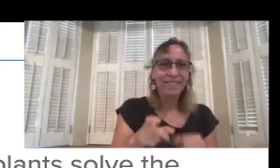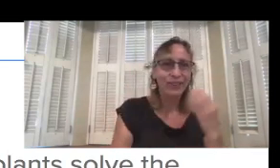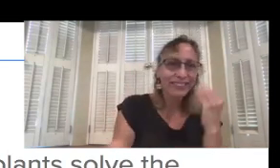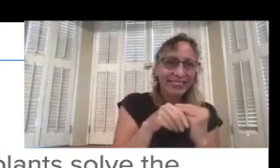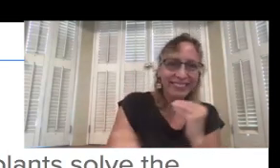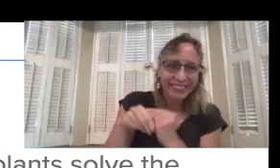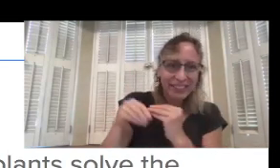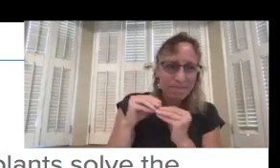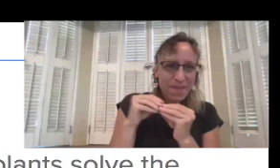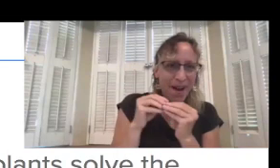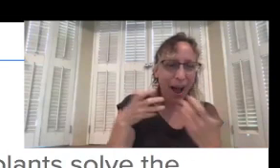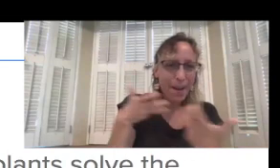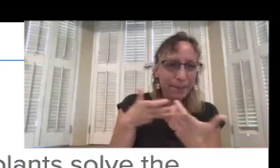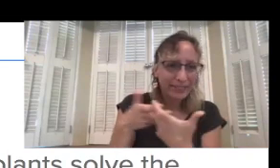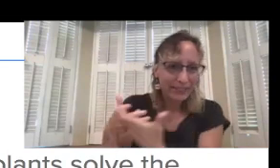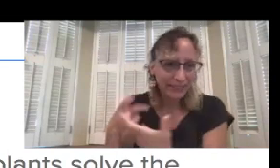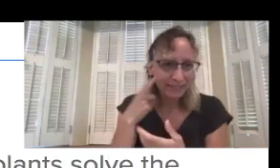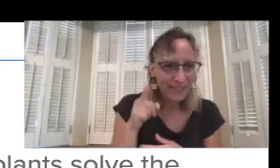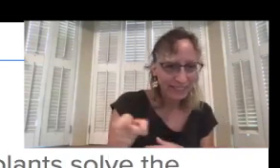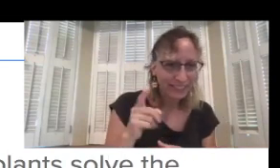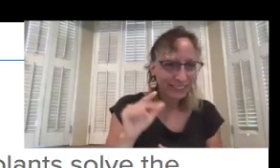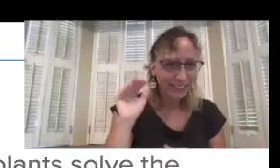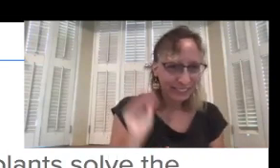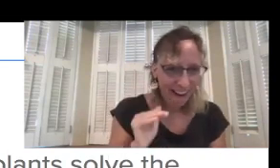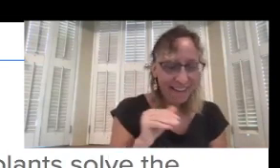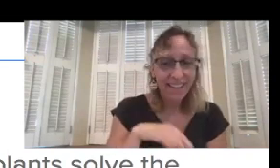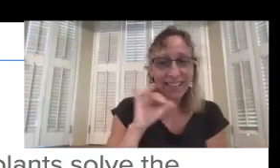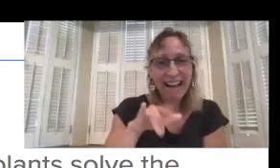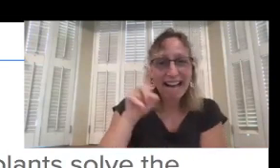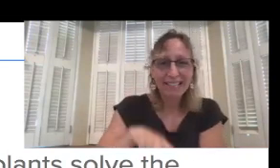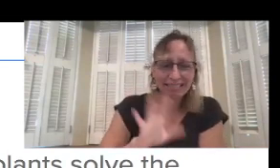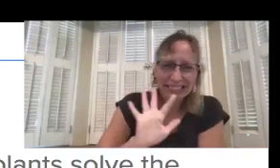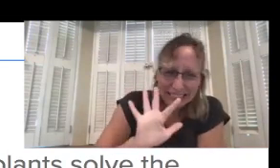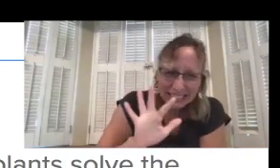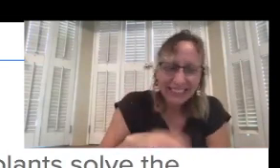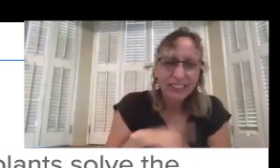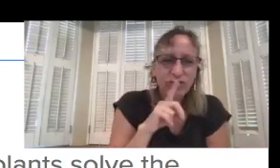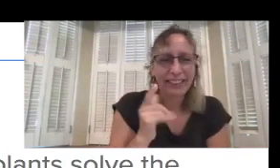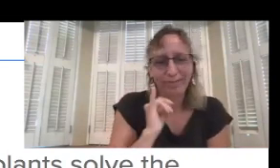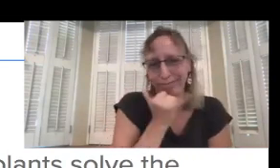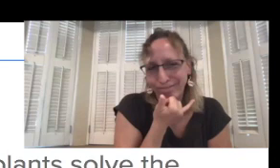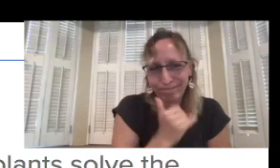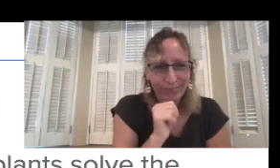teachers believe that they don't need to provide additional accommodations to students.